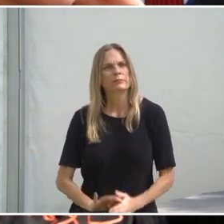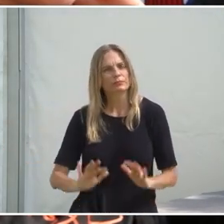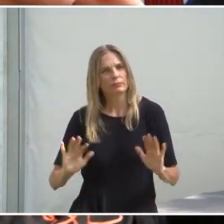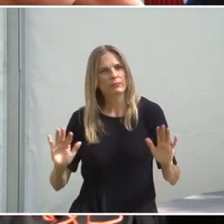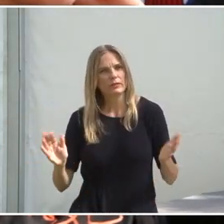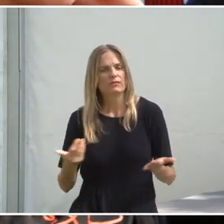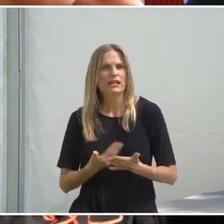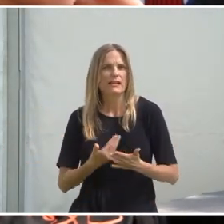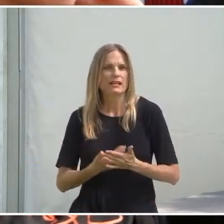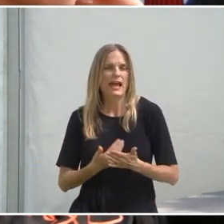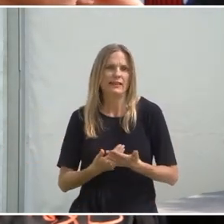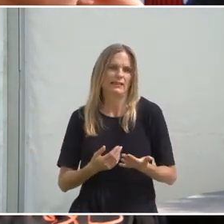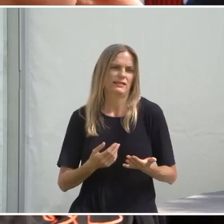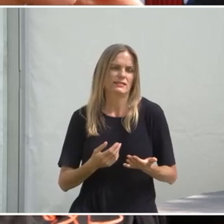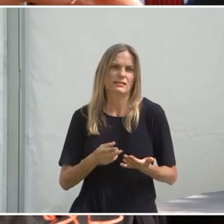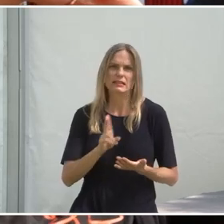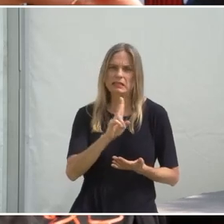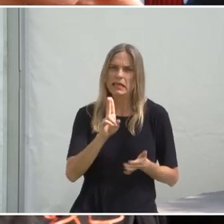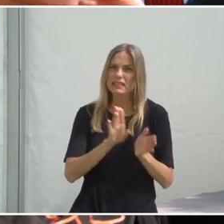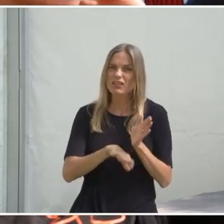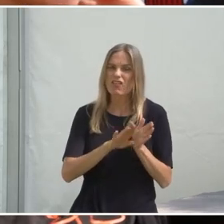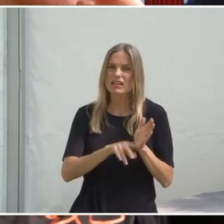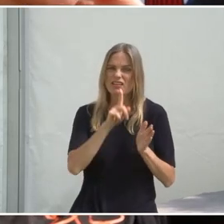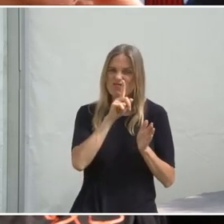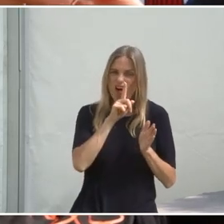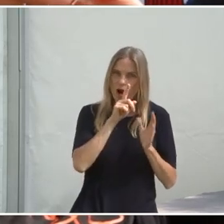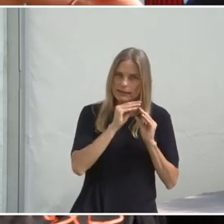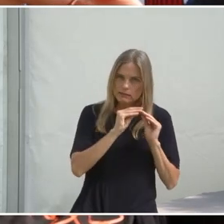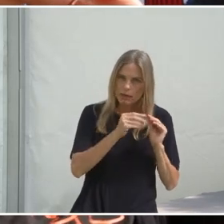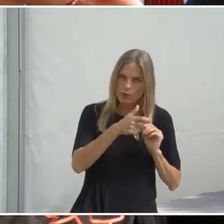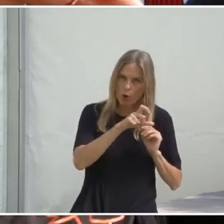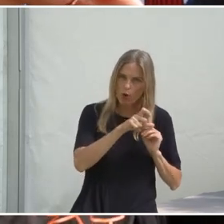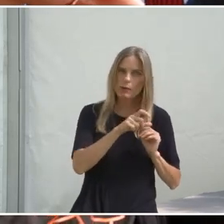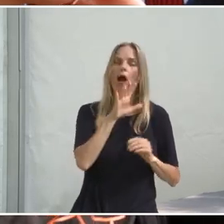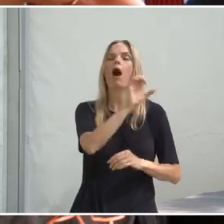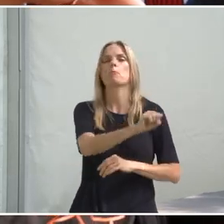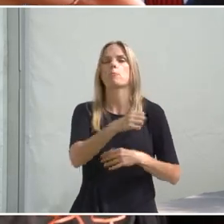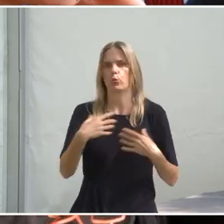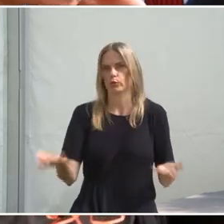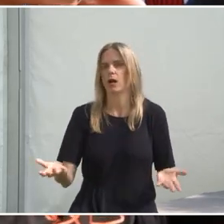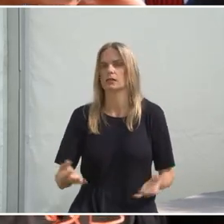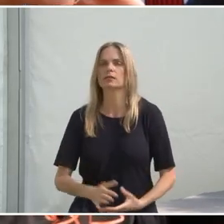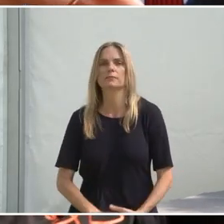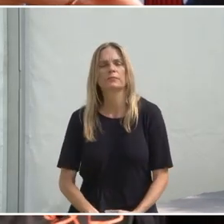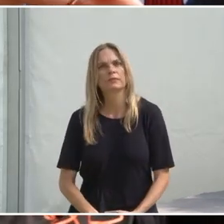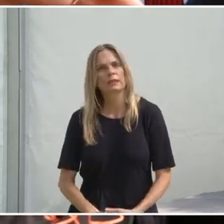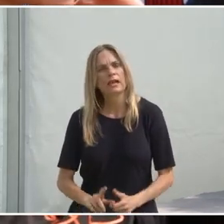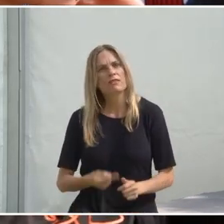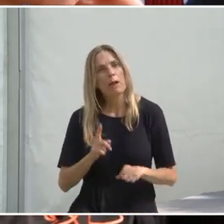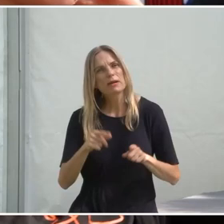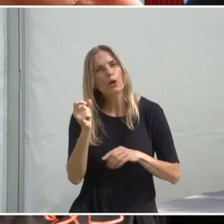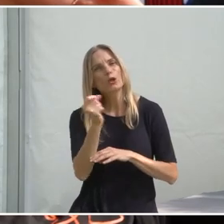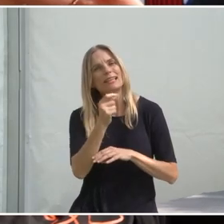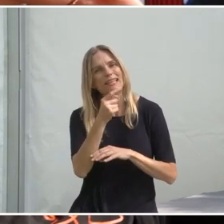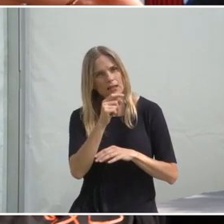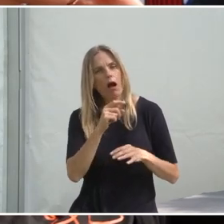more quieter than usual, and then reach out to them. And I feel like sometimes again the digitalization comes into play